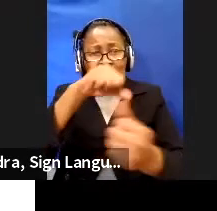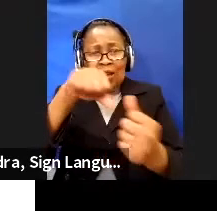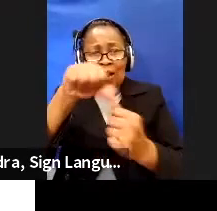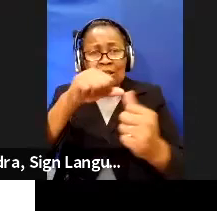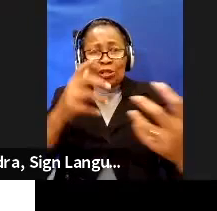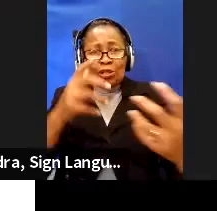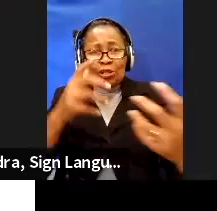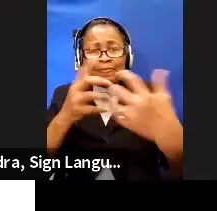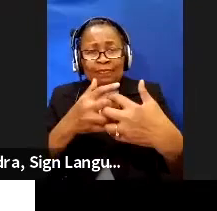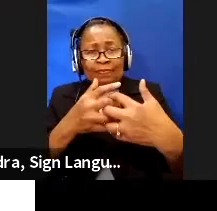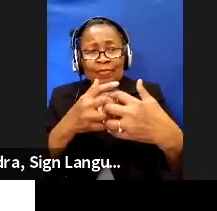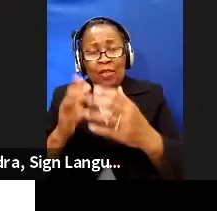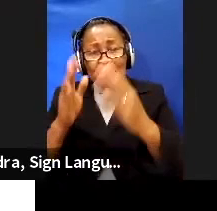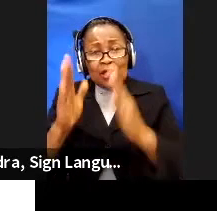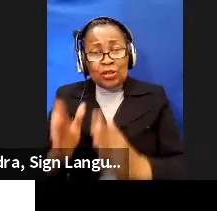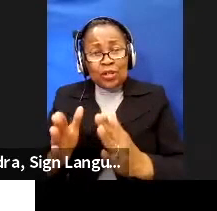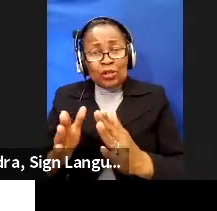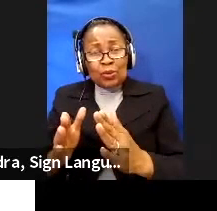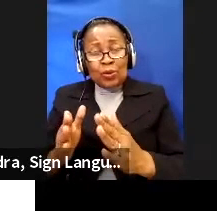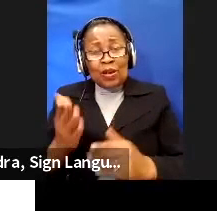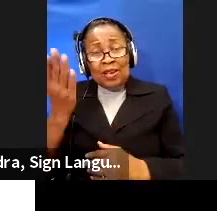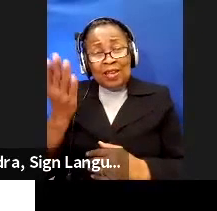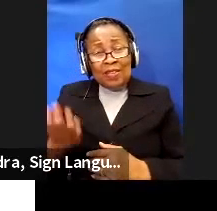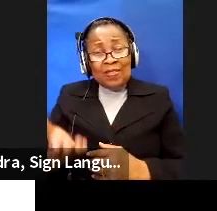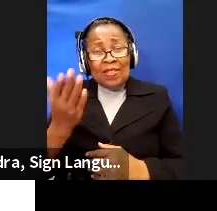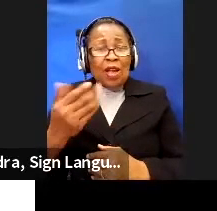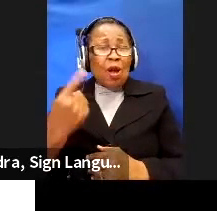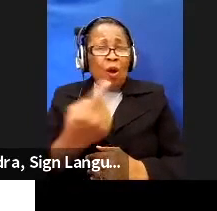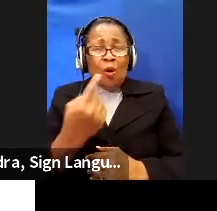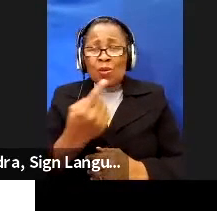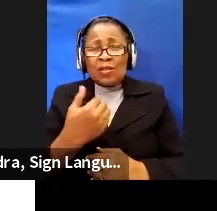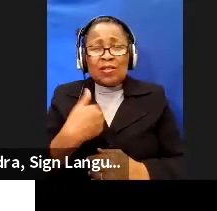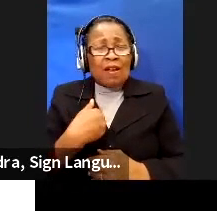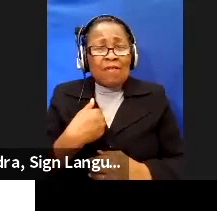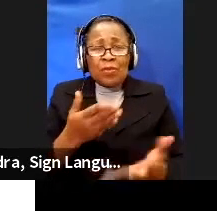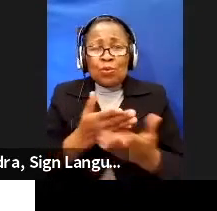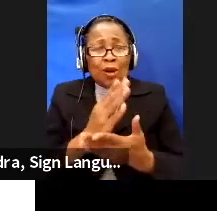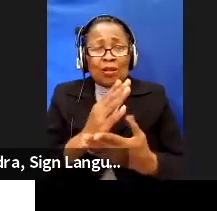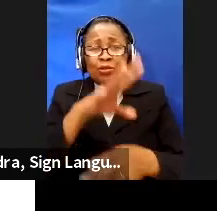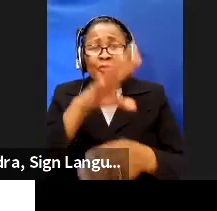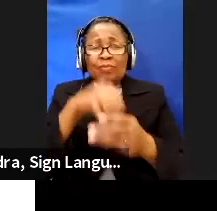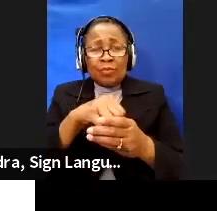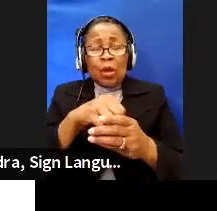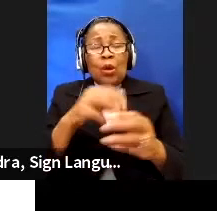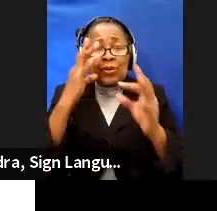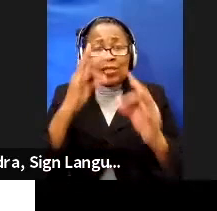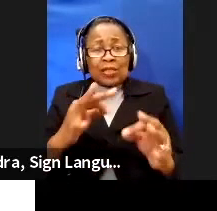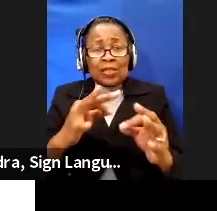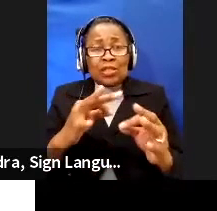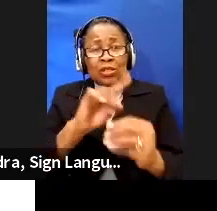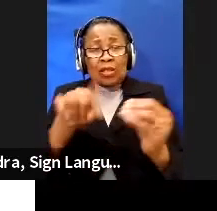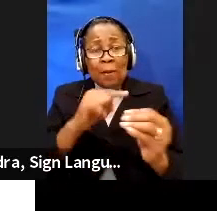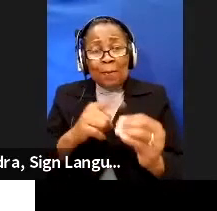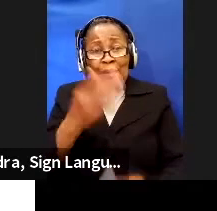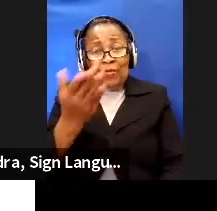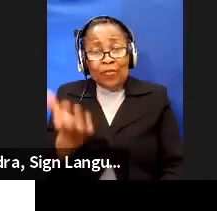individual. And the individual always has the right to participate in decisions that are made about them and by